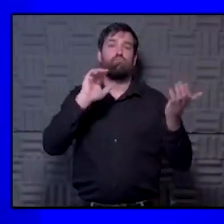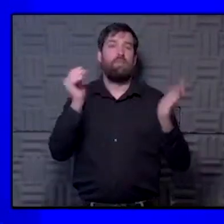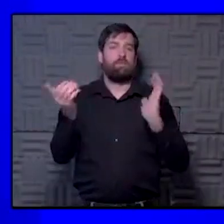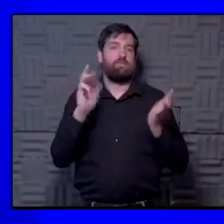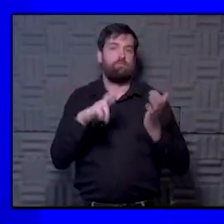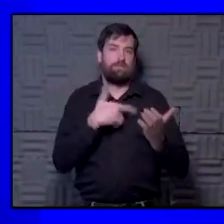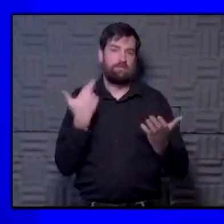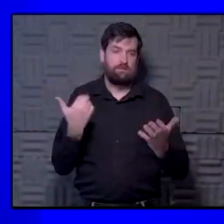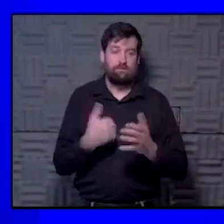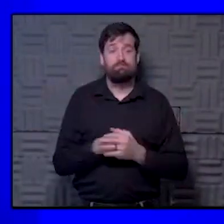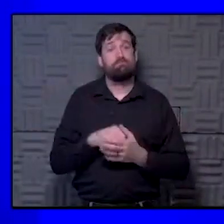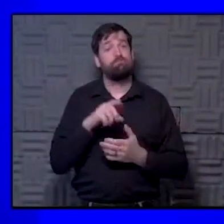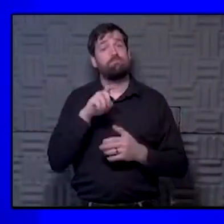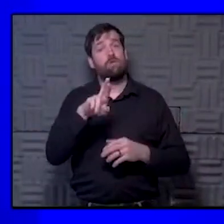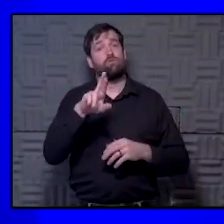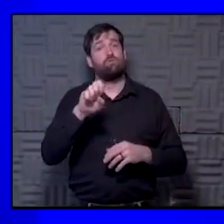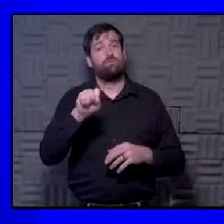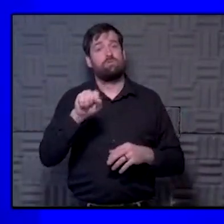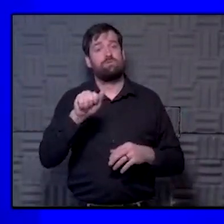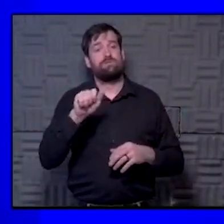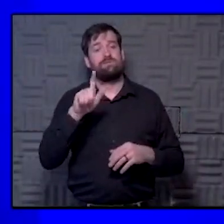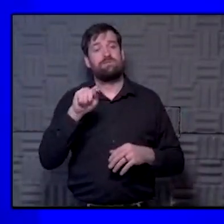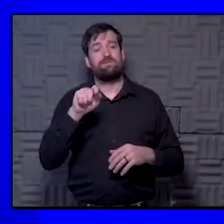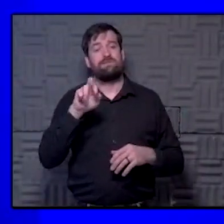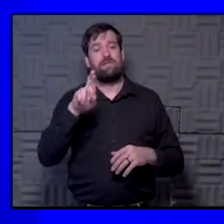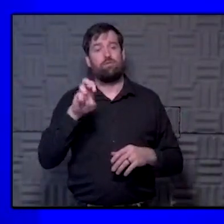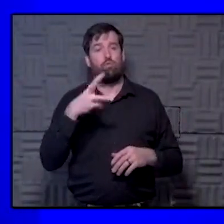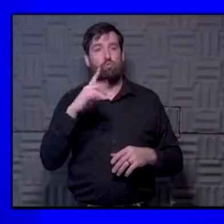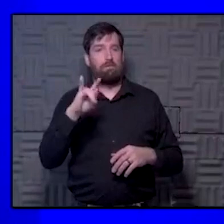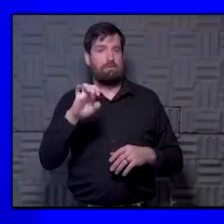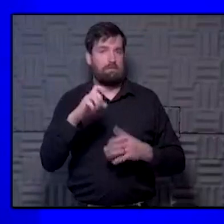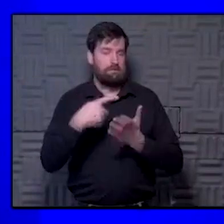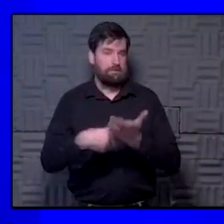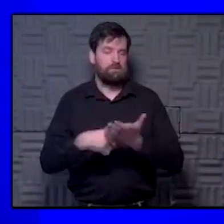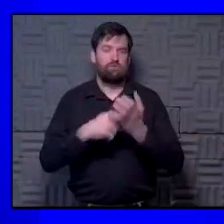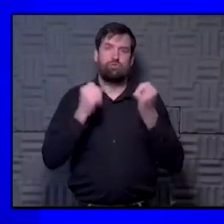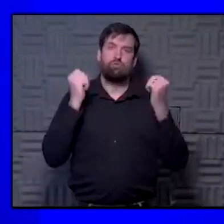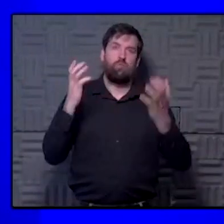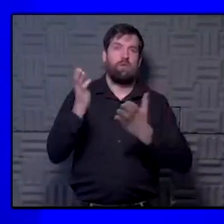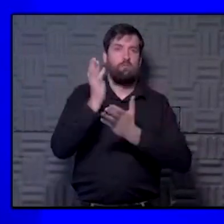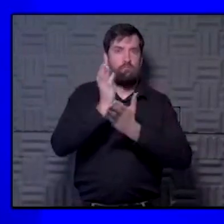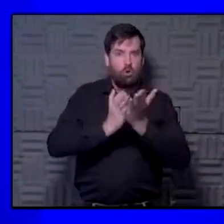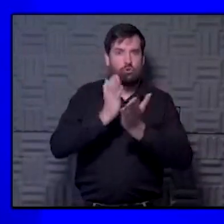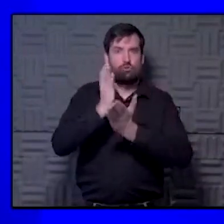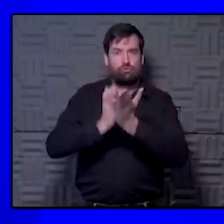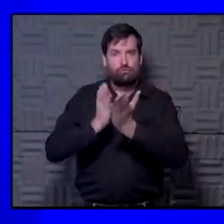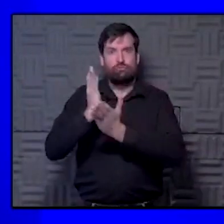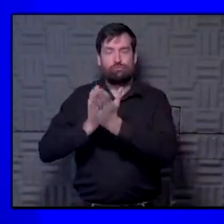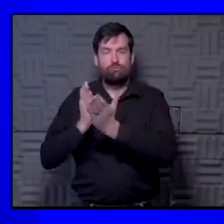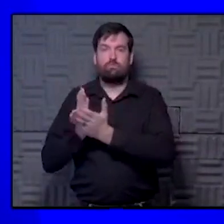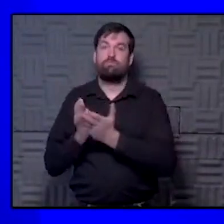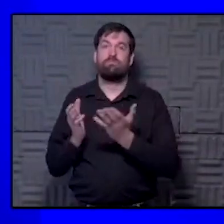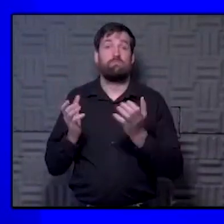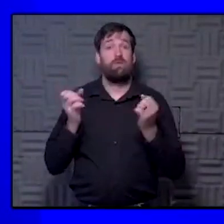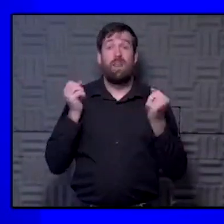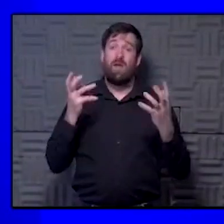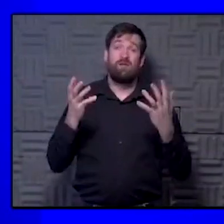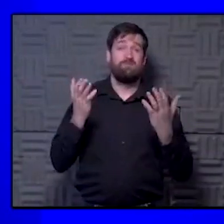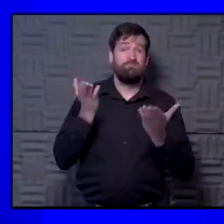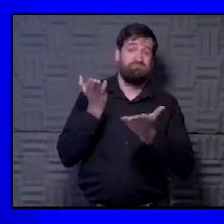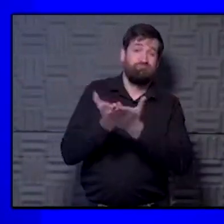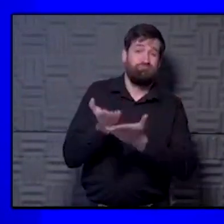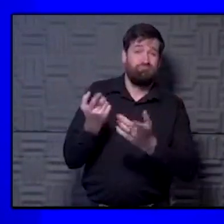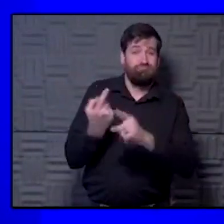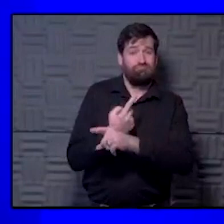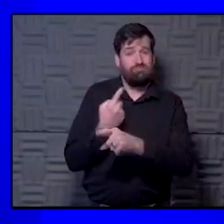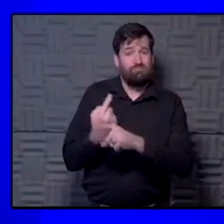is, I think, as Dr. Satterwhite talked about, there are so many parts of this, and there's a lot of valid concerns from a lot